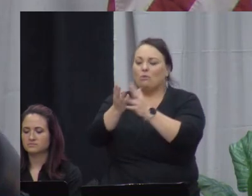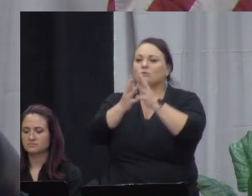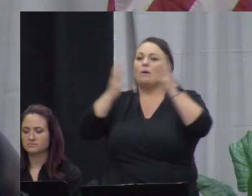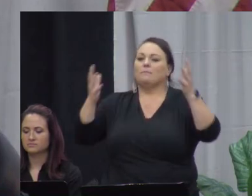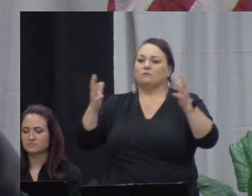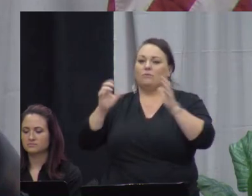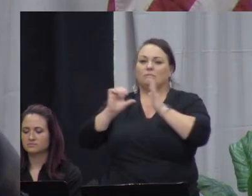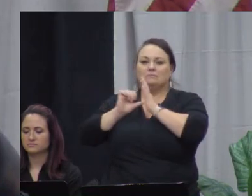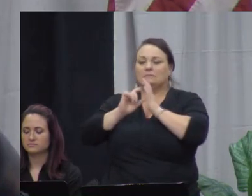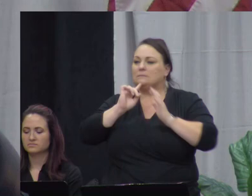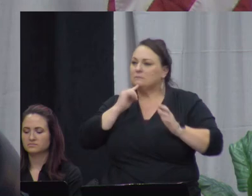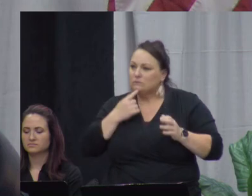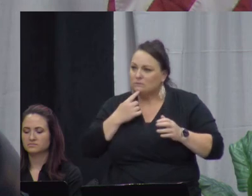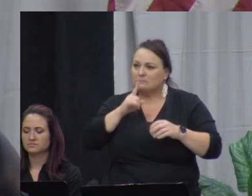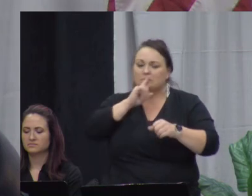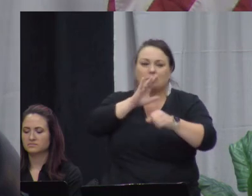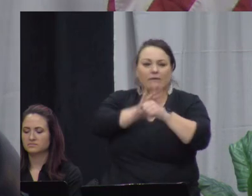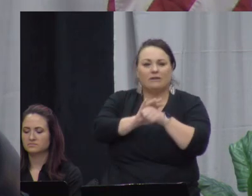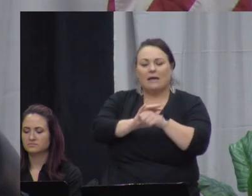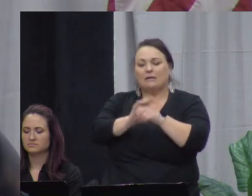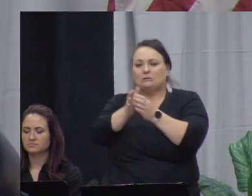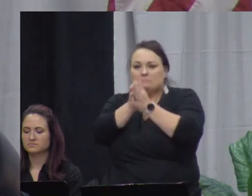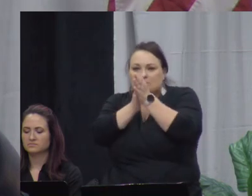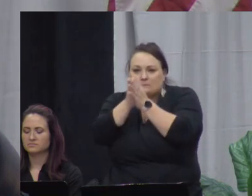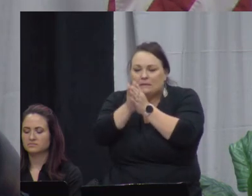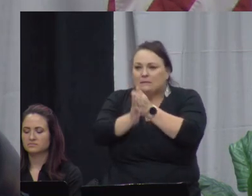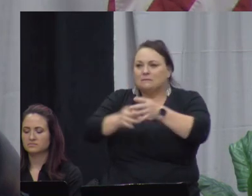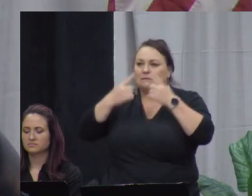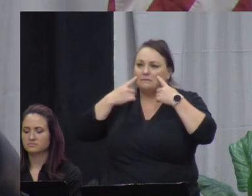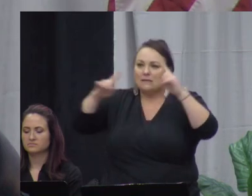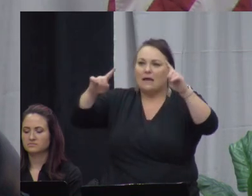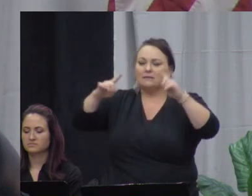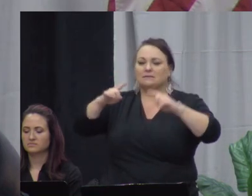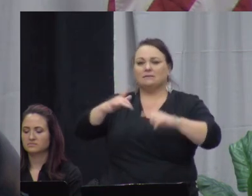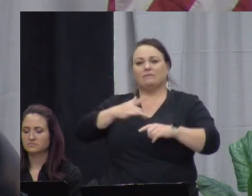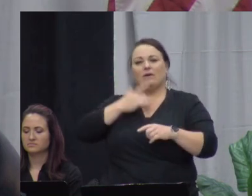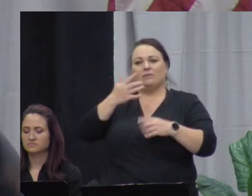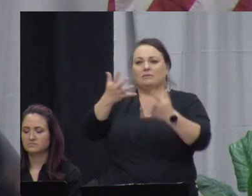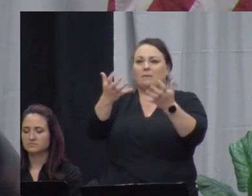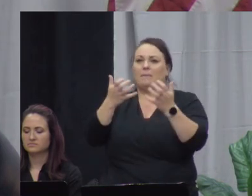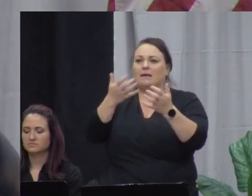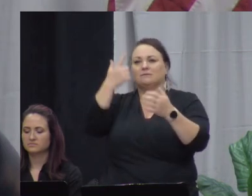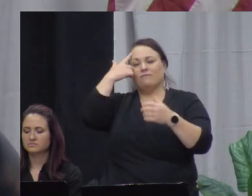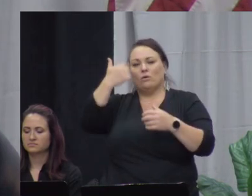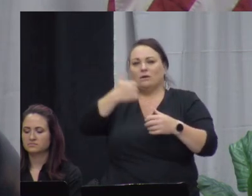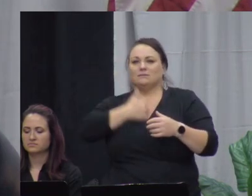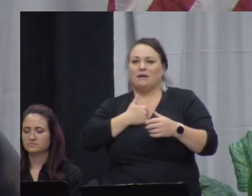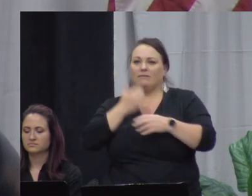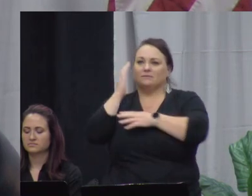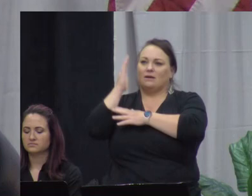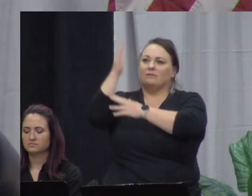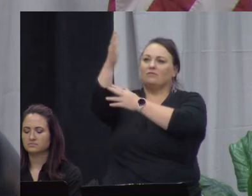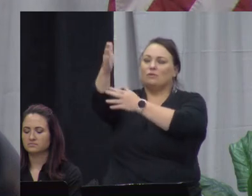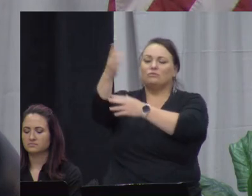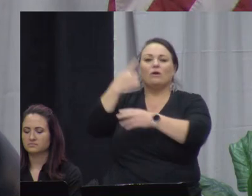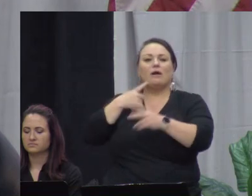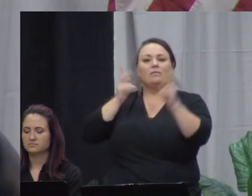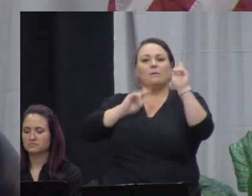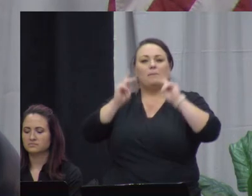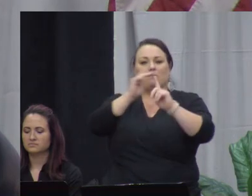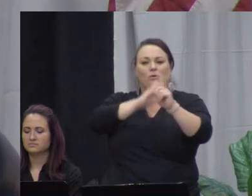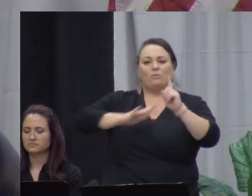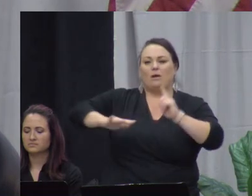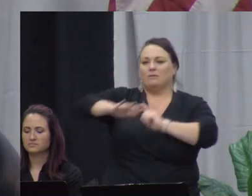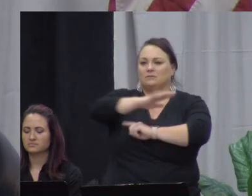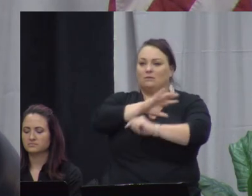extreme amounts of dedication and drive, a need to succeed and want the best for ourselves, our future, and the people around us.